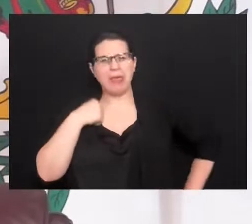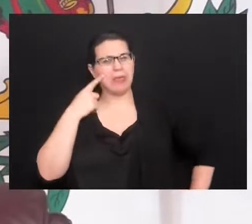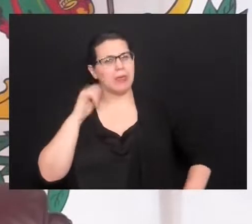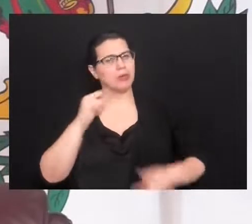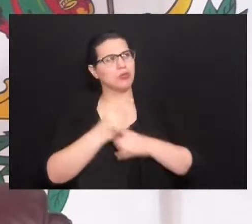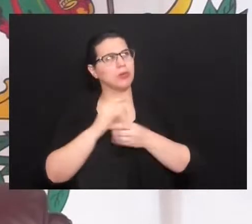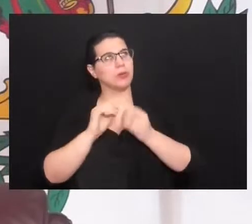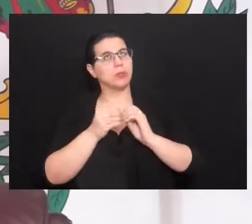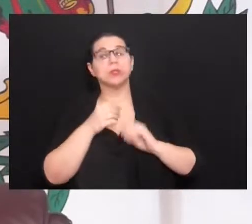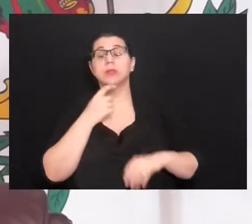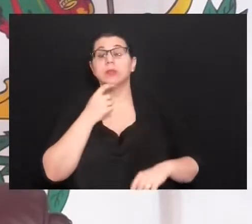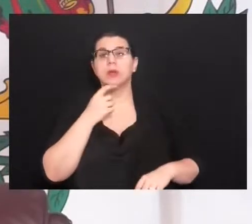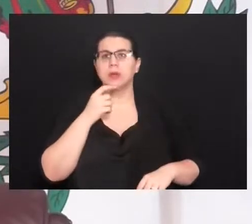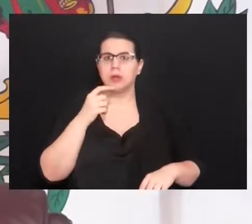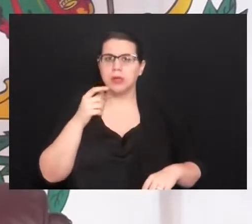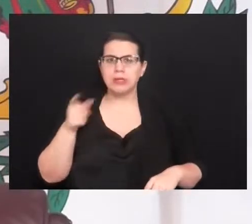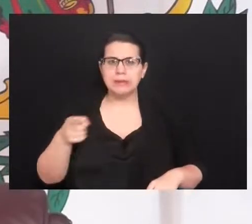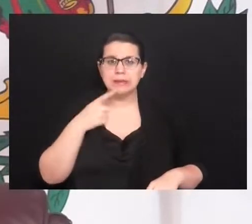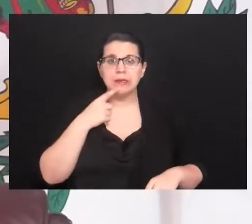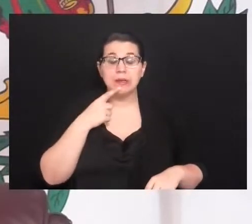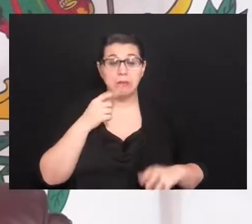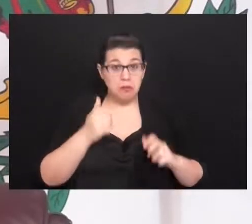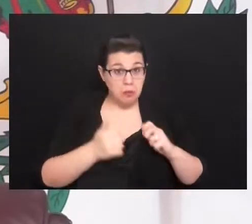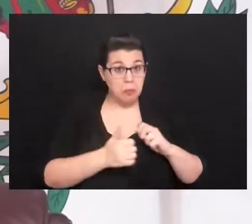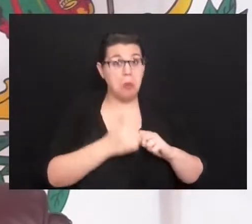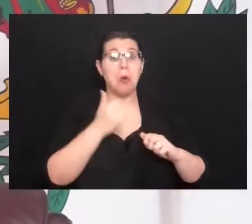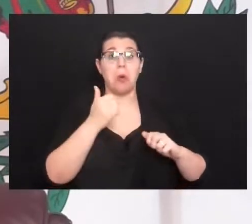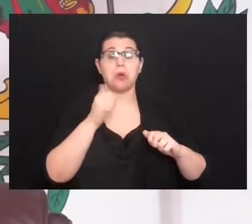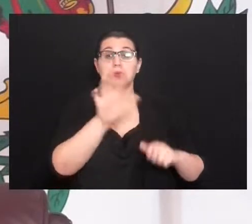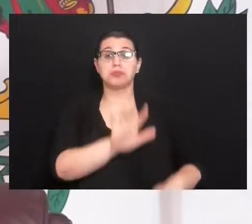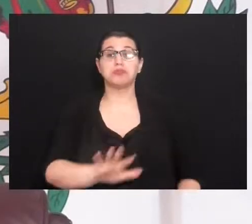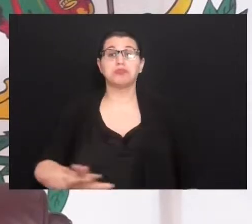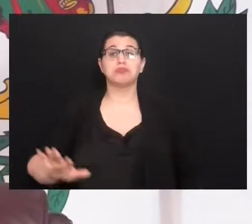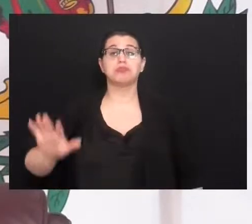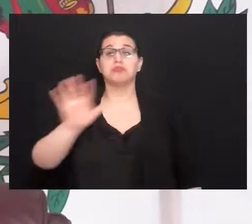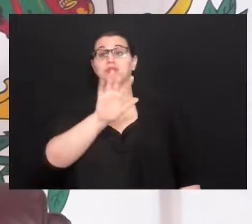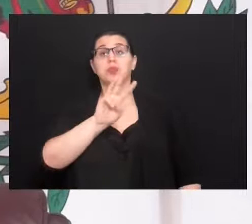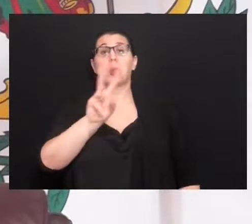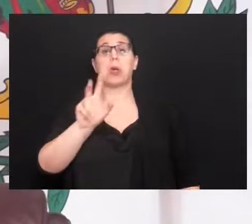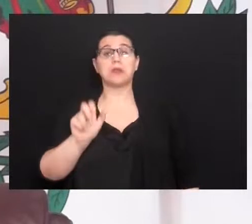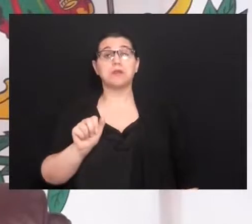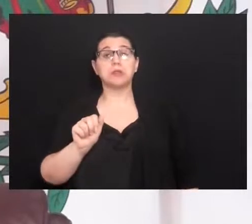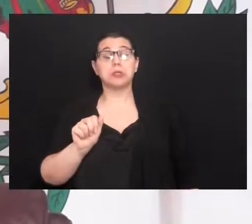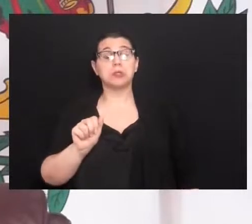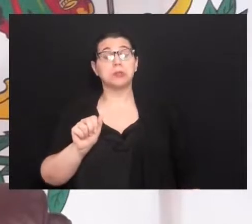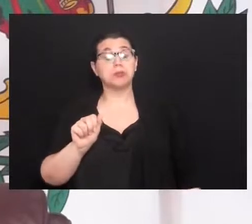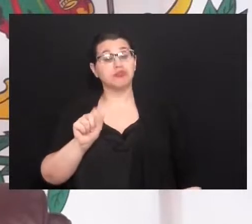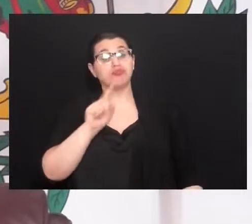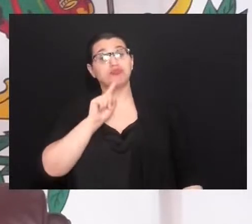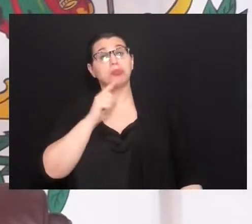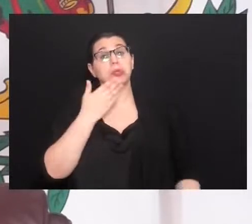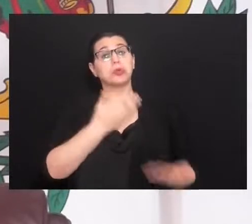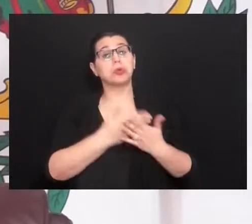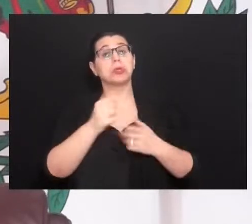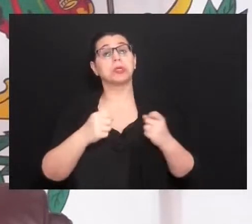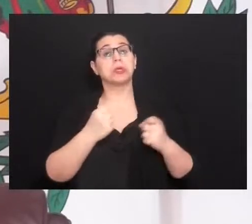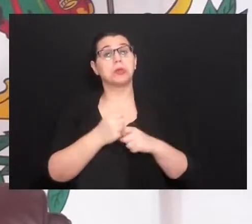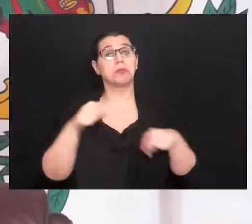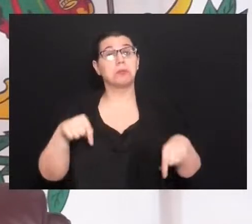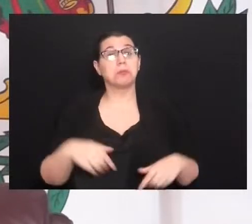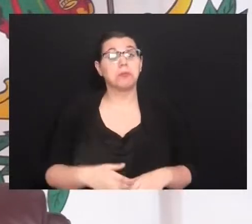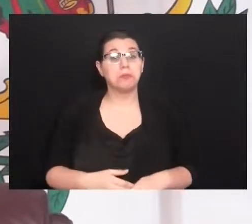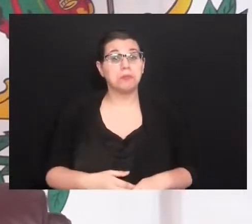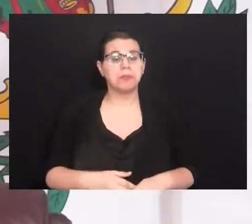for the most part, West Virginia is having a good year. Now, West